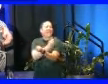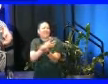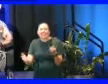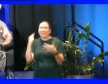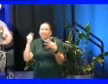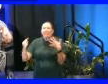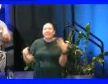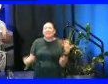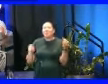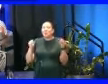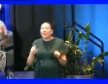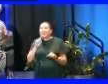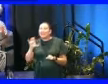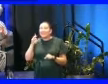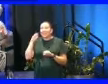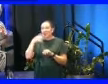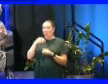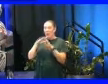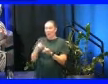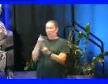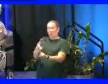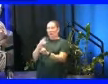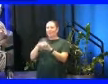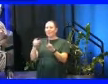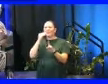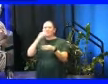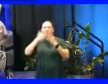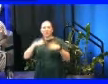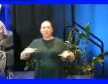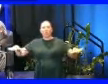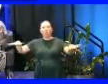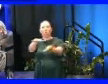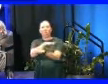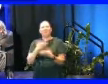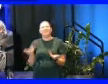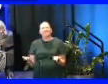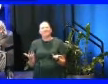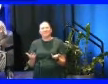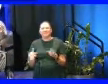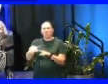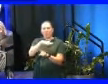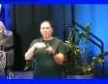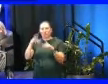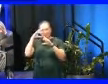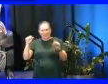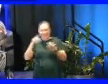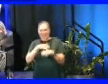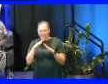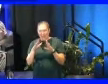you can be in DC and the White House is right there, but there's so many homeless people surrounding that president's house.